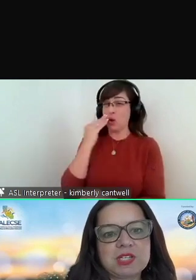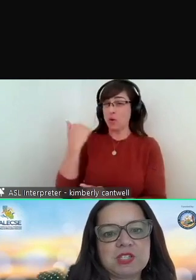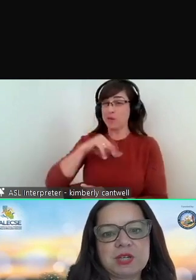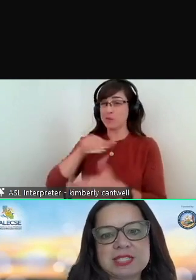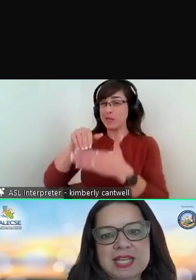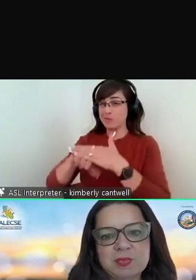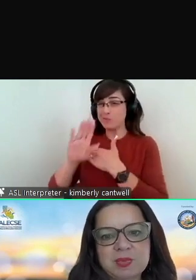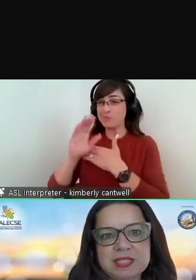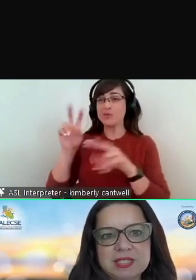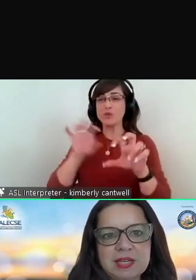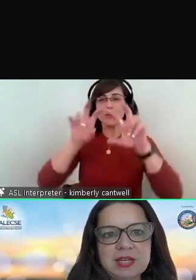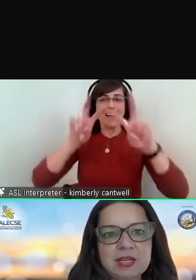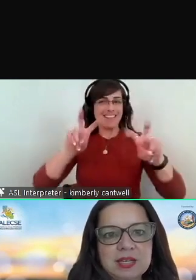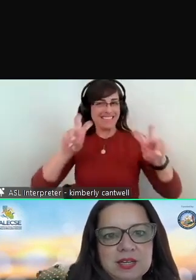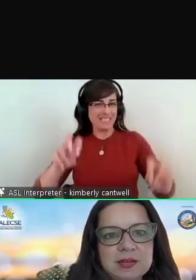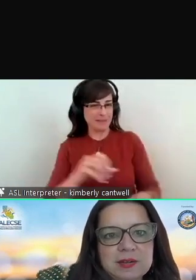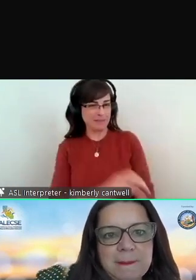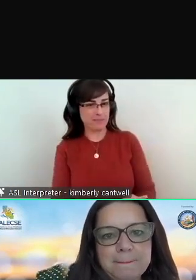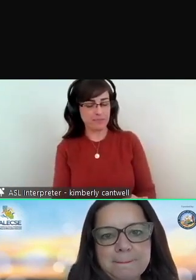go into doing assessments.